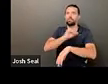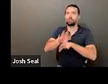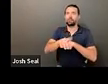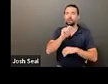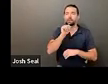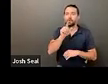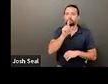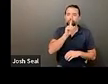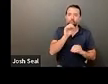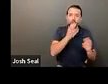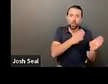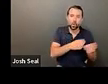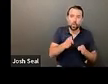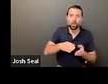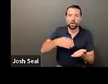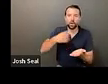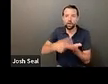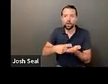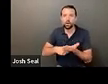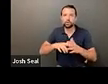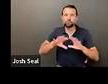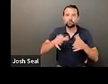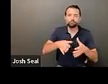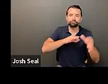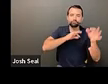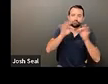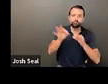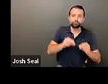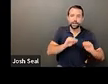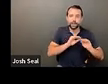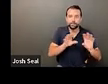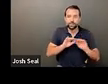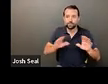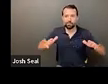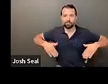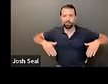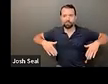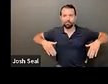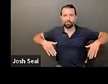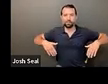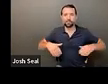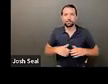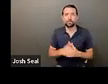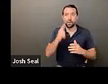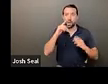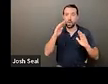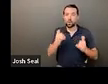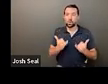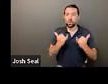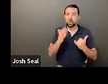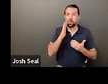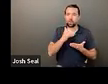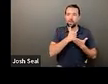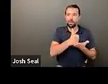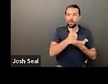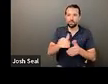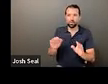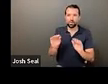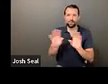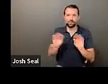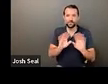talked about them as a group? So that's what today is sort of about. So I'm hoping this is helpful. So we're going to just walk through some of those for